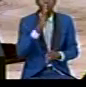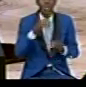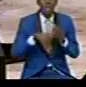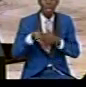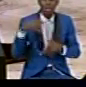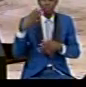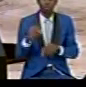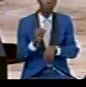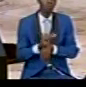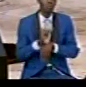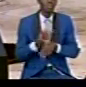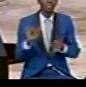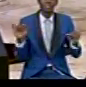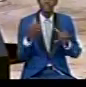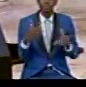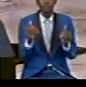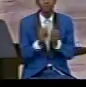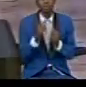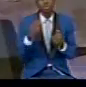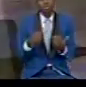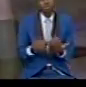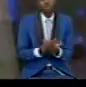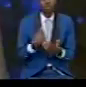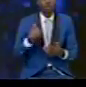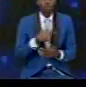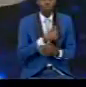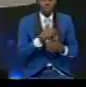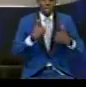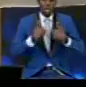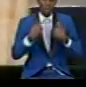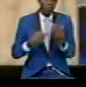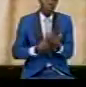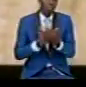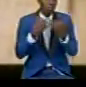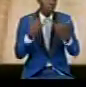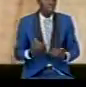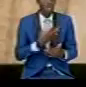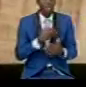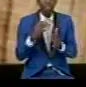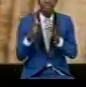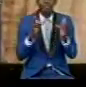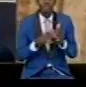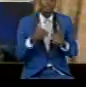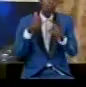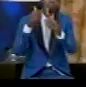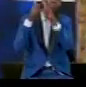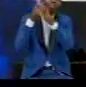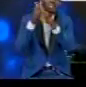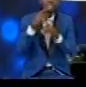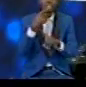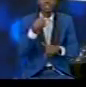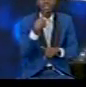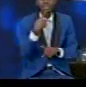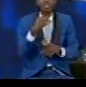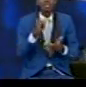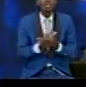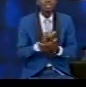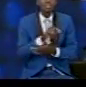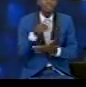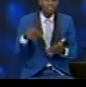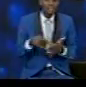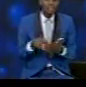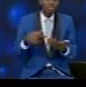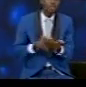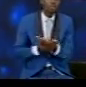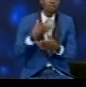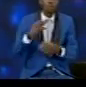same thing with the gospel. As we have the gospel now, and Jesus himself said that this gospel of